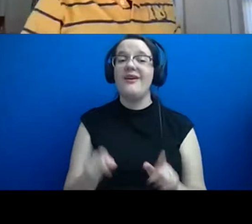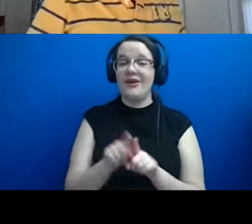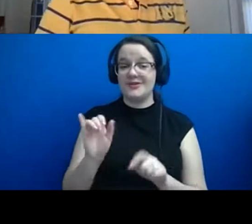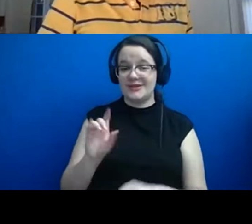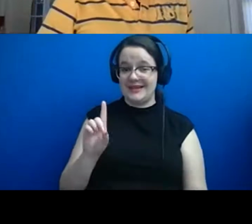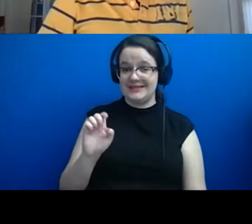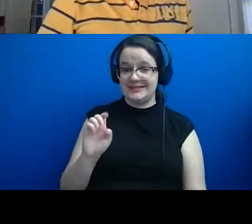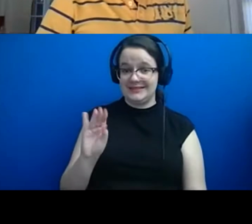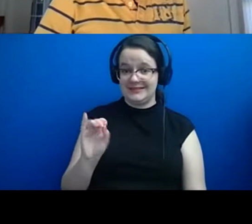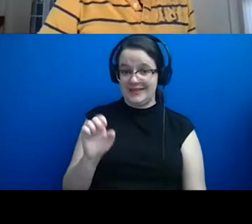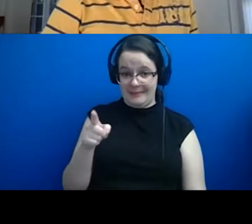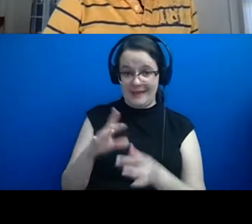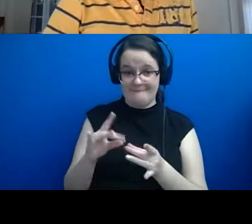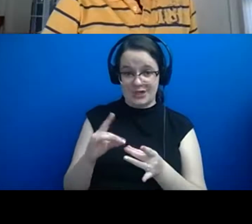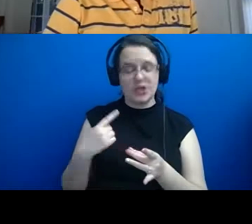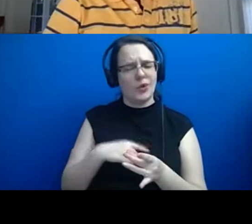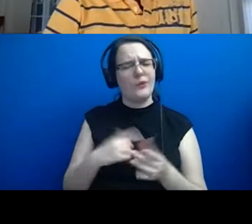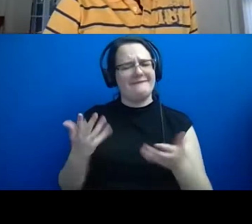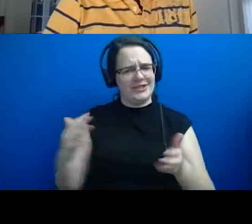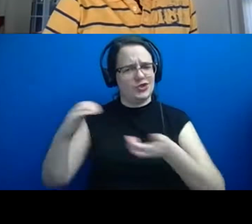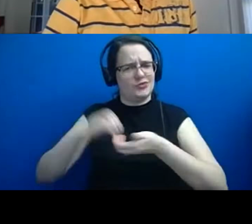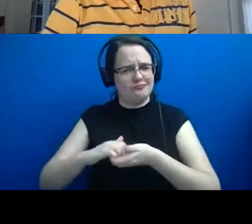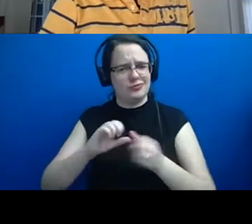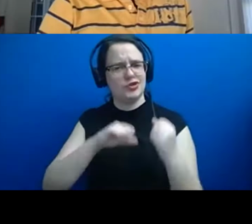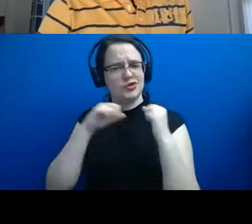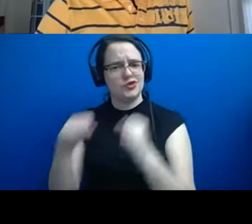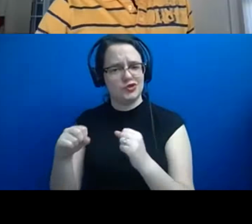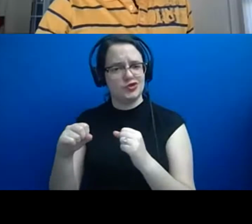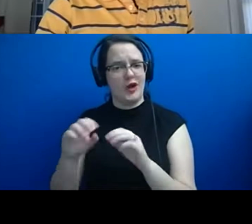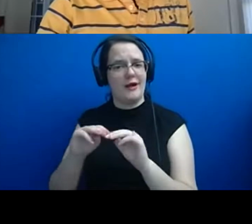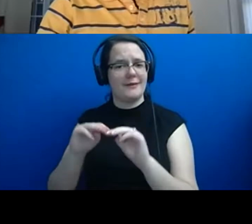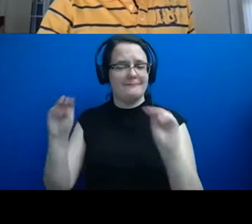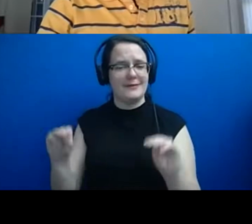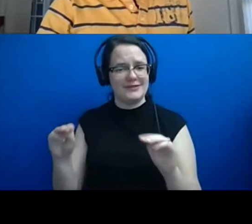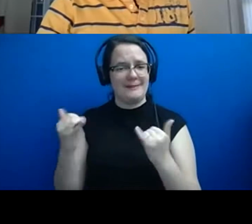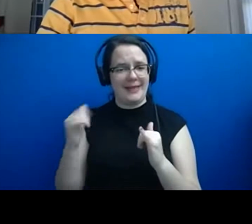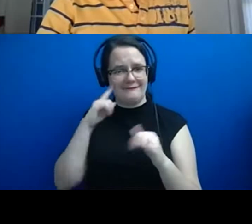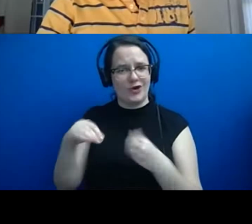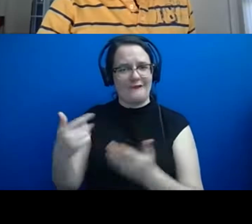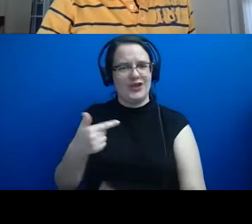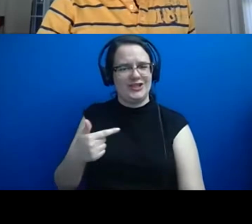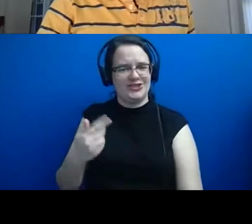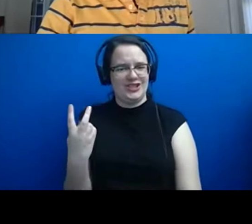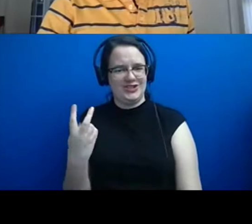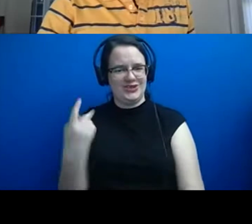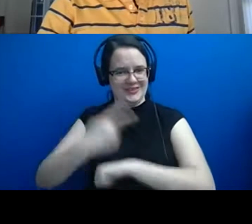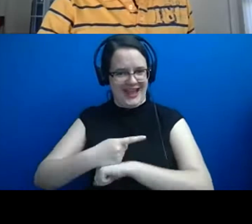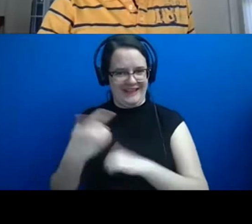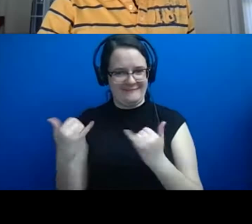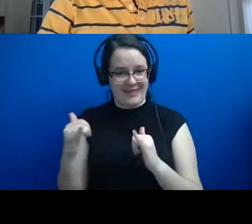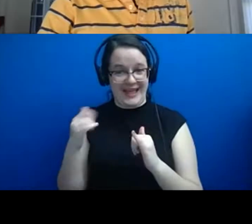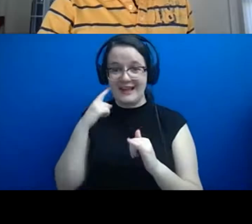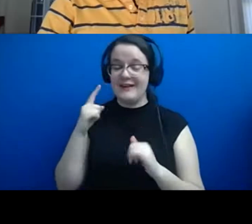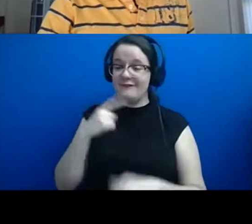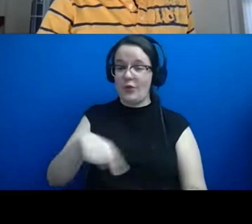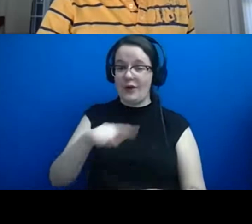did partner with the Strong Museum of Play to offer a G-Tube Day of Play for families who participated in the Rock City